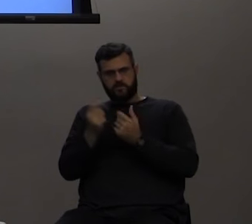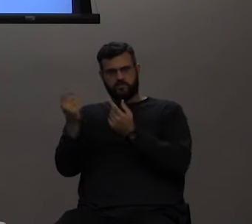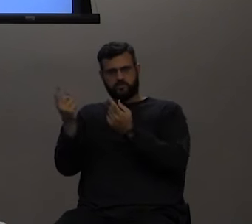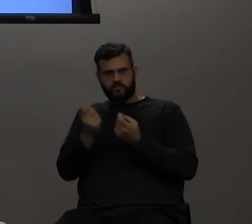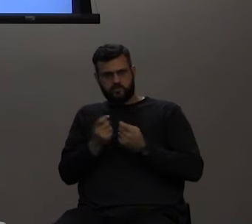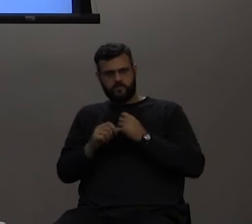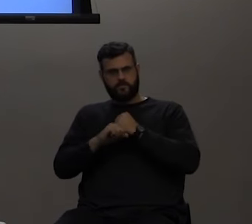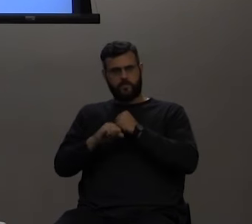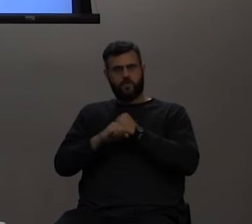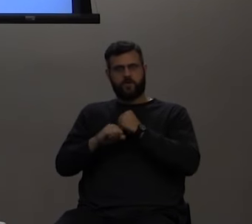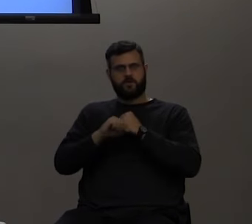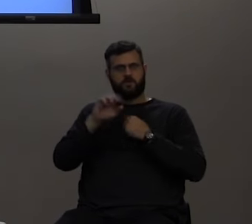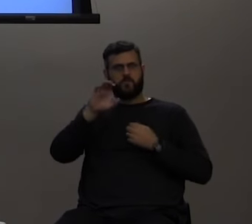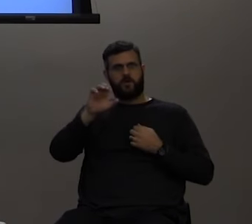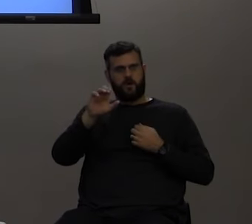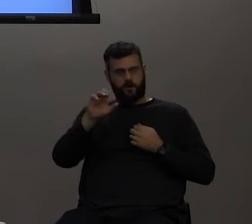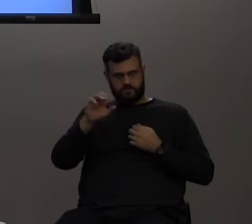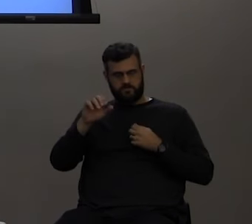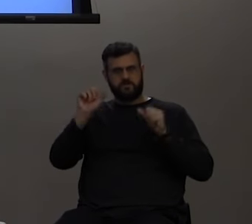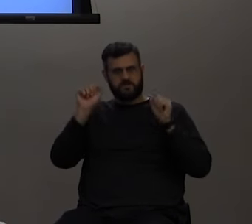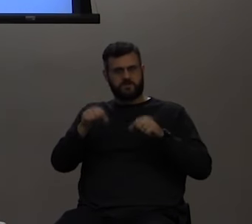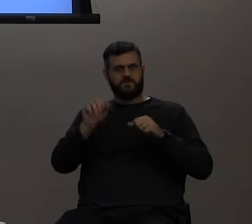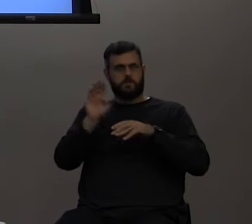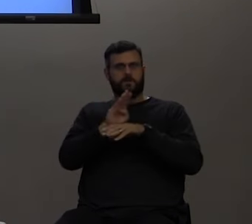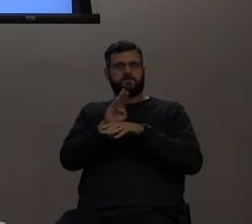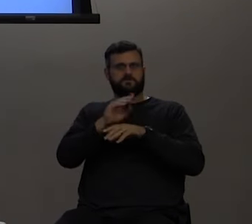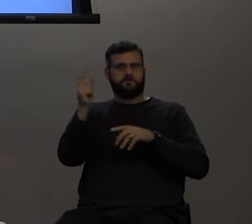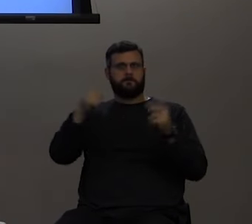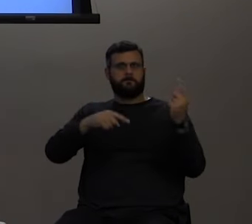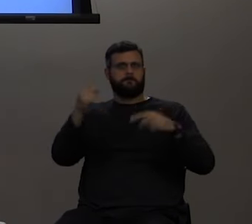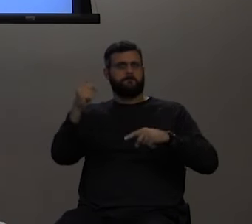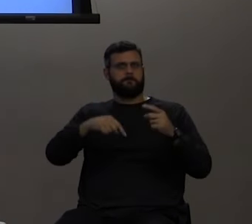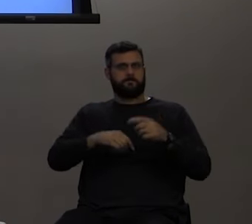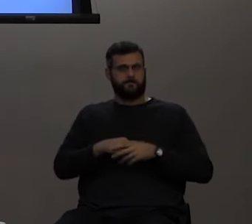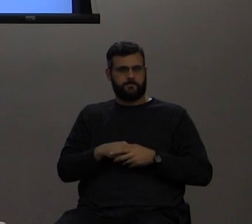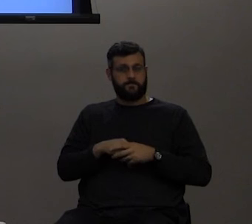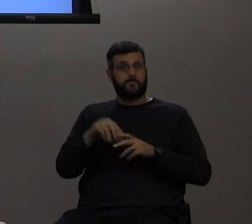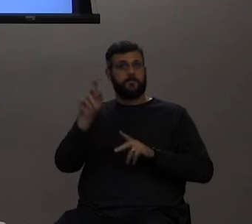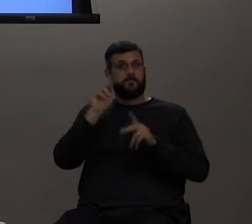and market Boyle County to potential businesses.